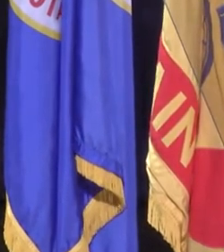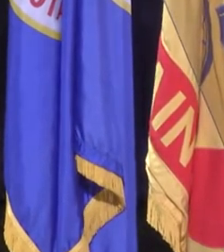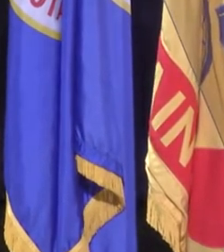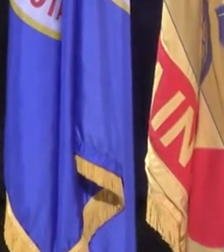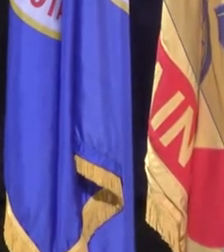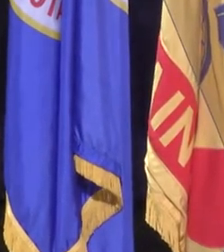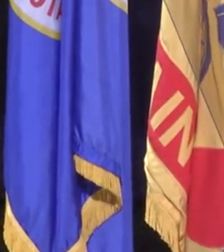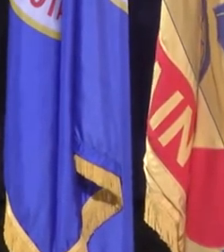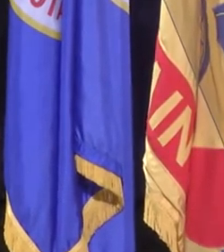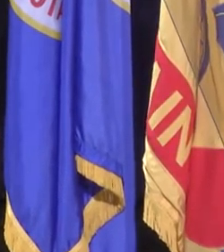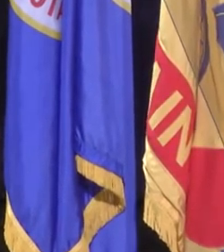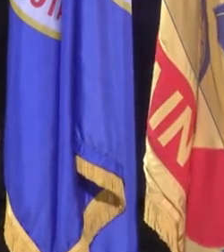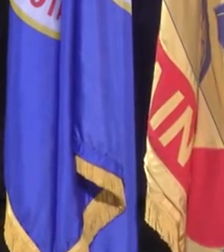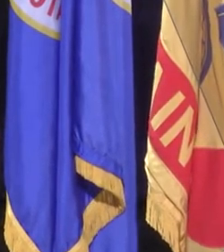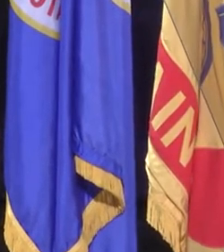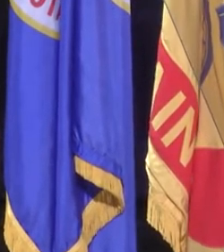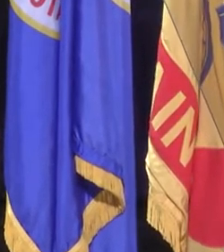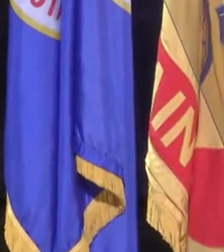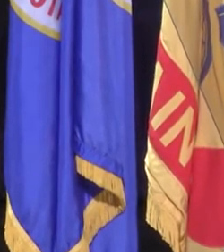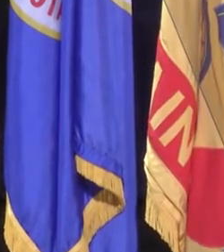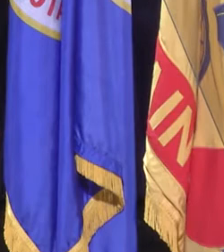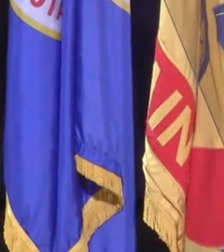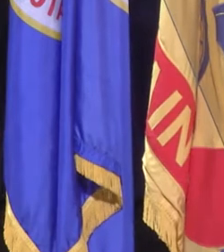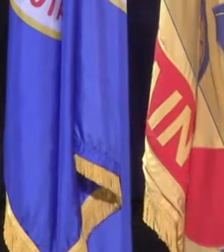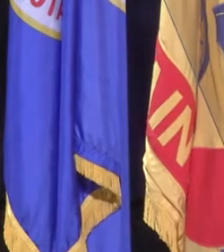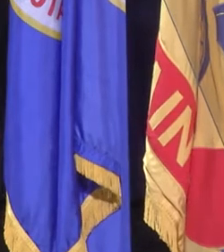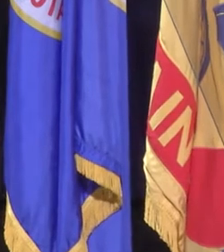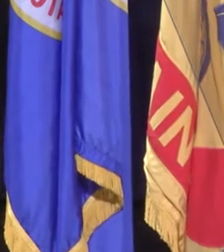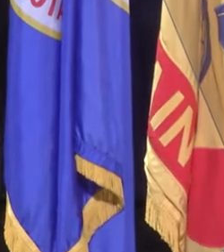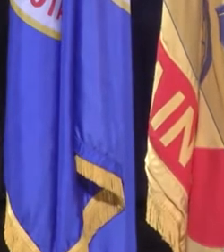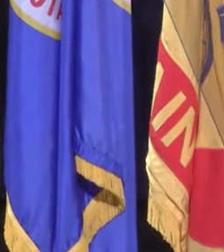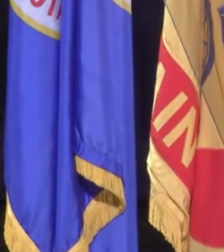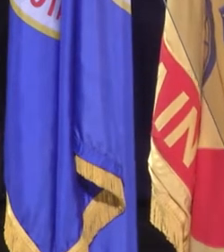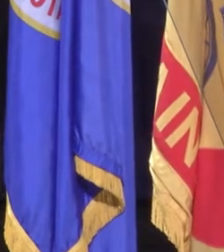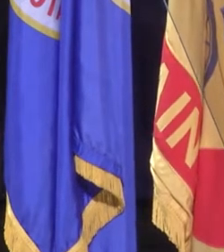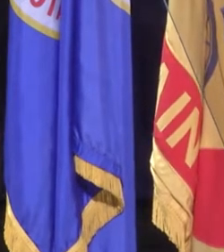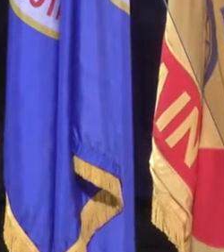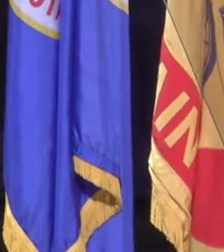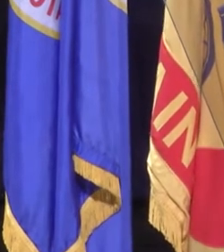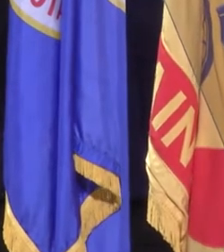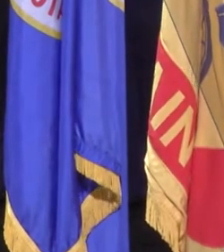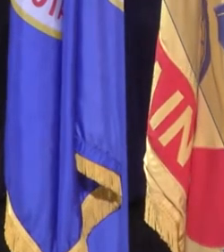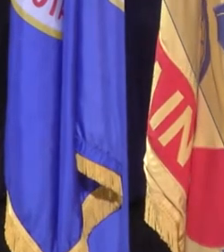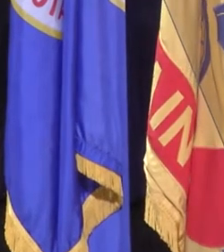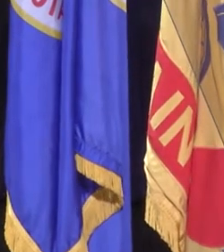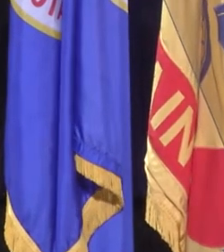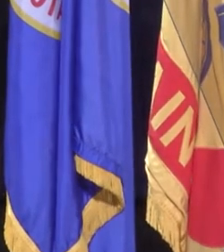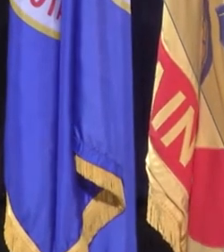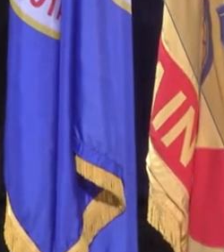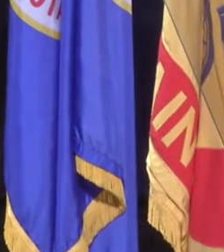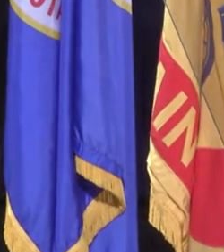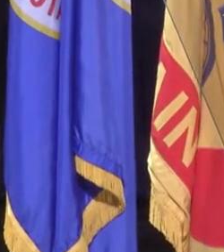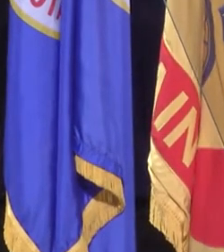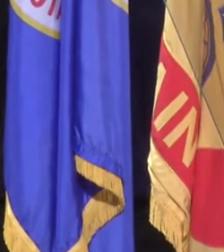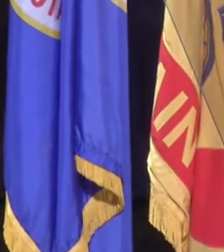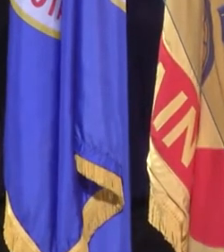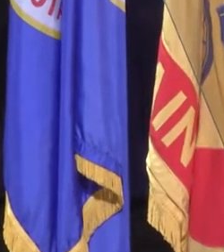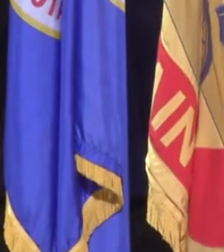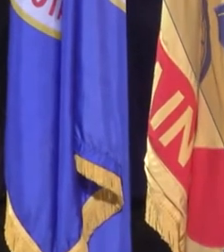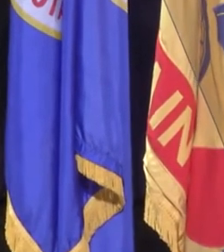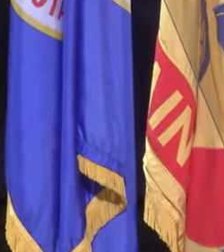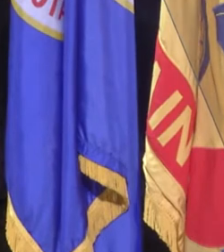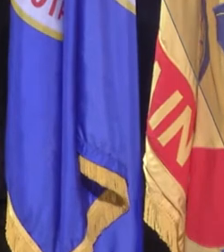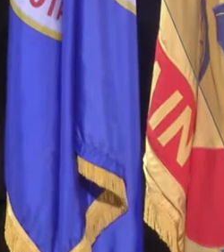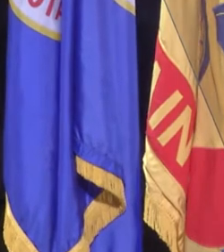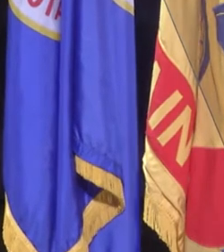you you may have noticed that the building today has the renovations that have taken place much